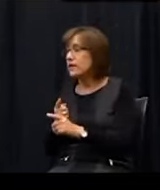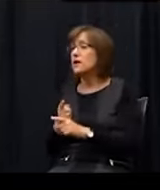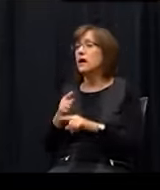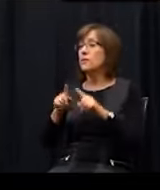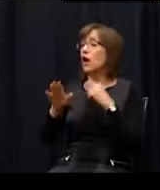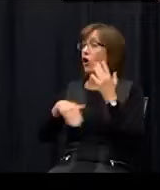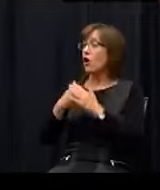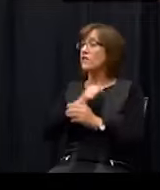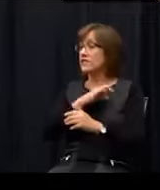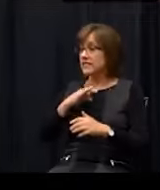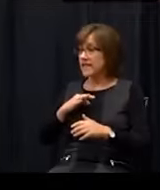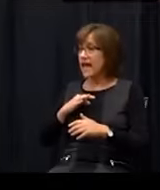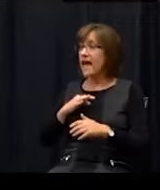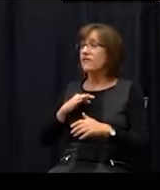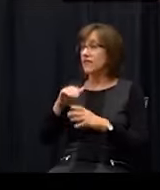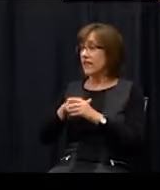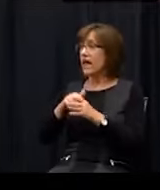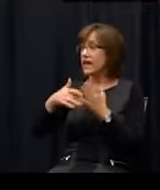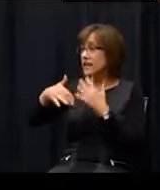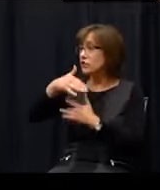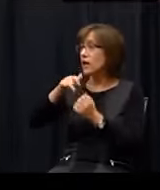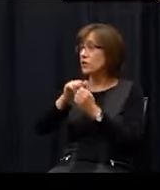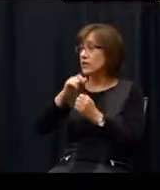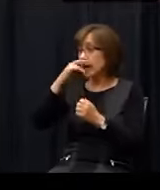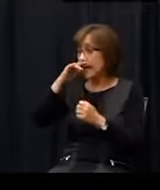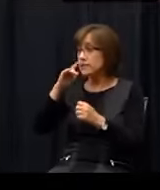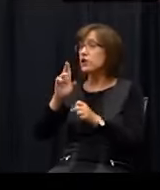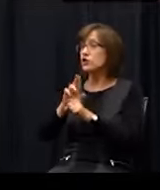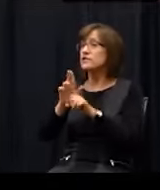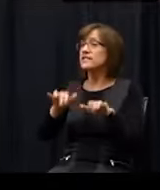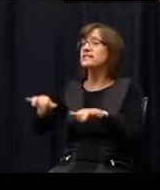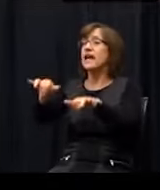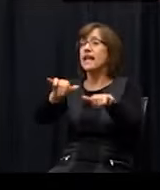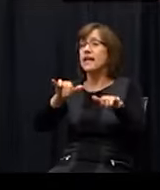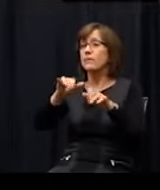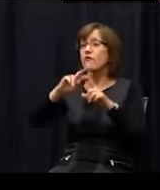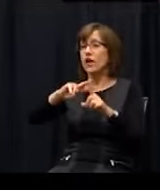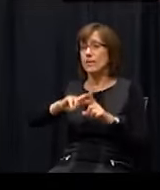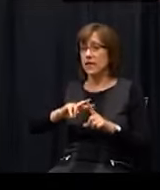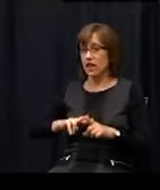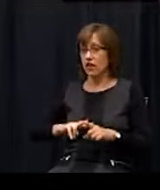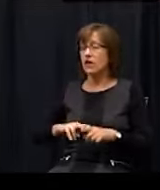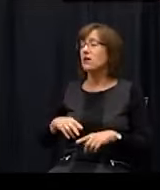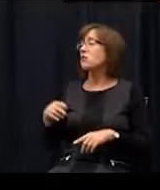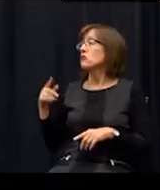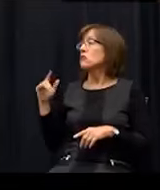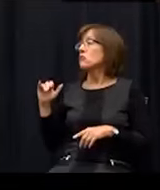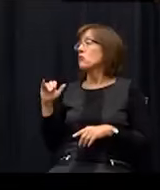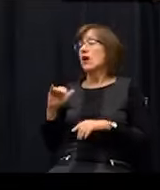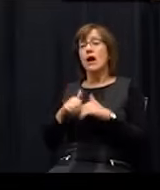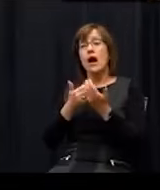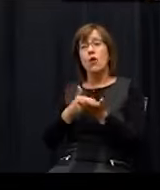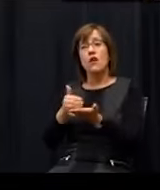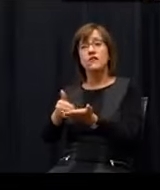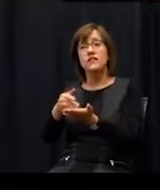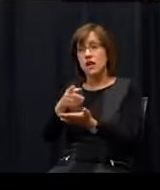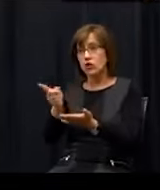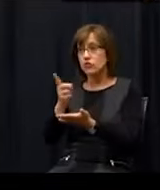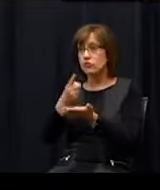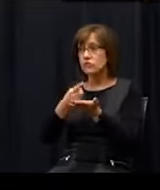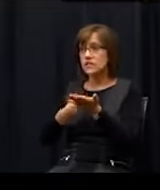utilize that vocabulary then. And how often are you going over the curriculum with